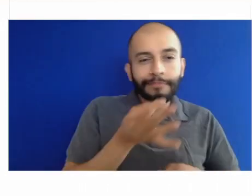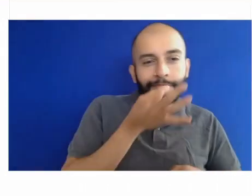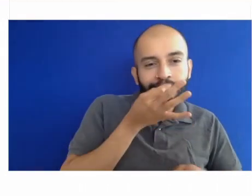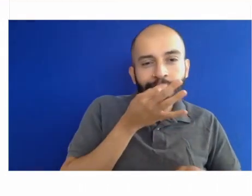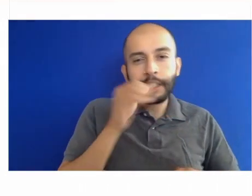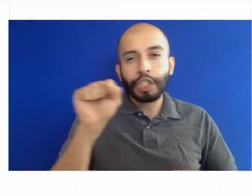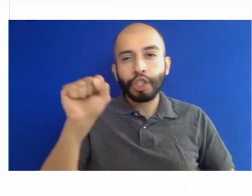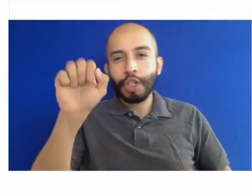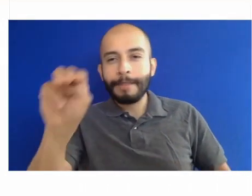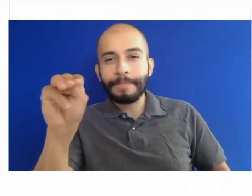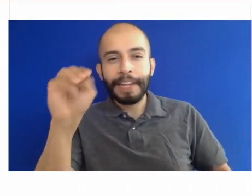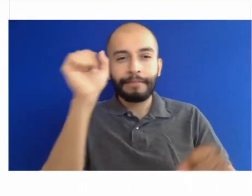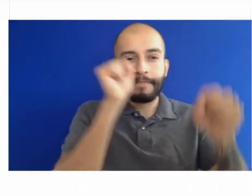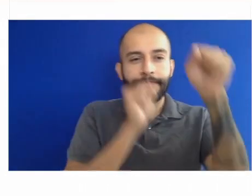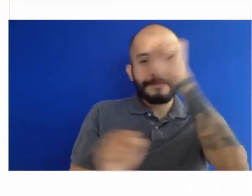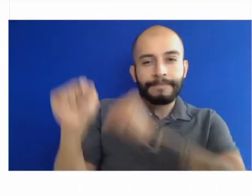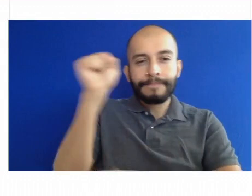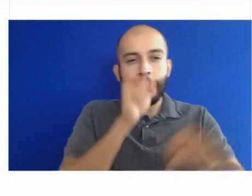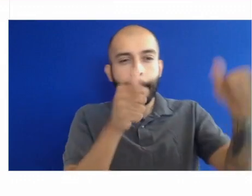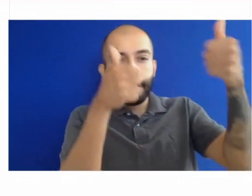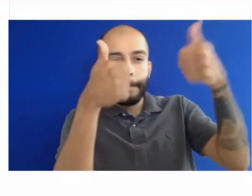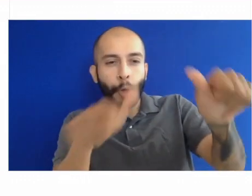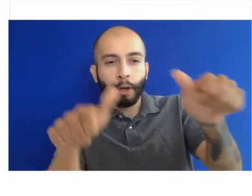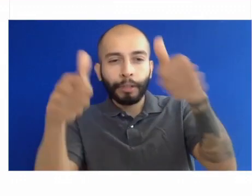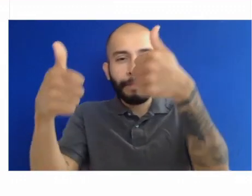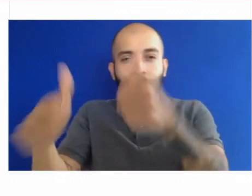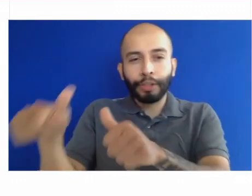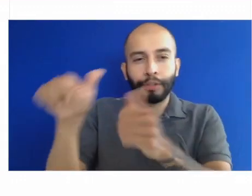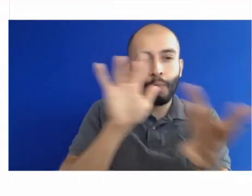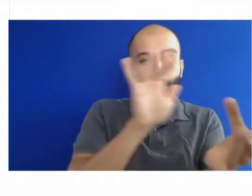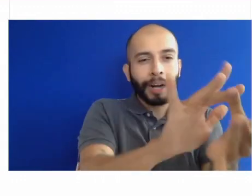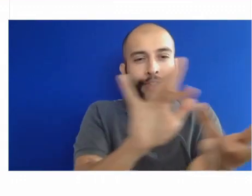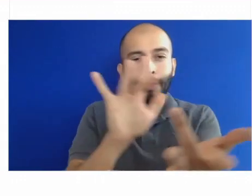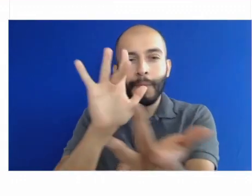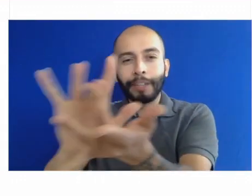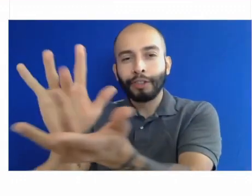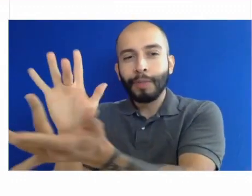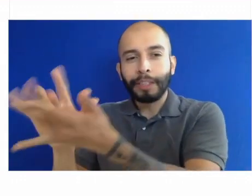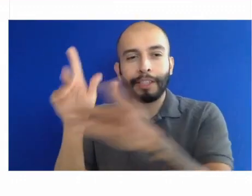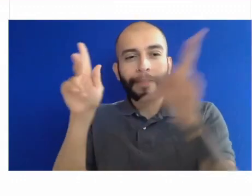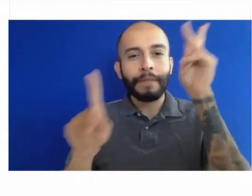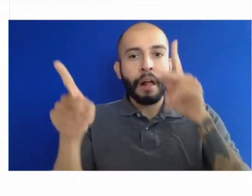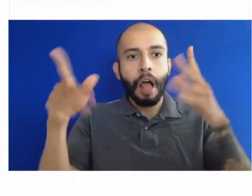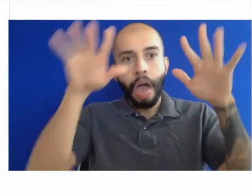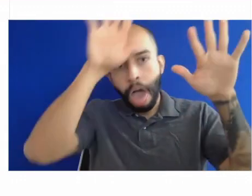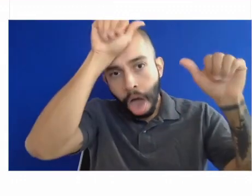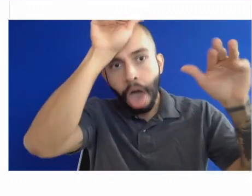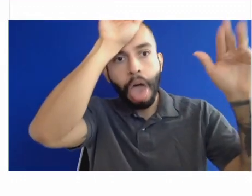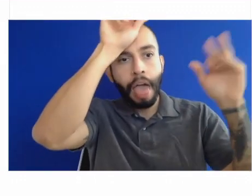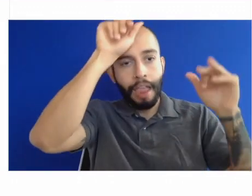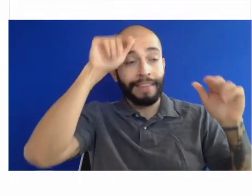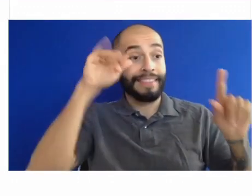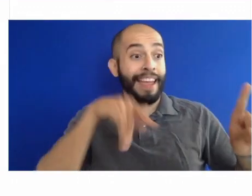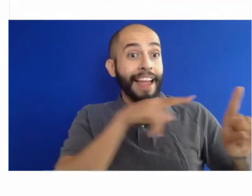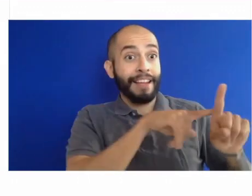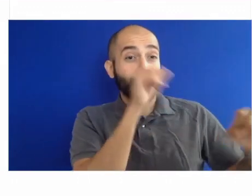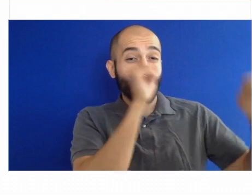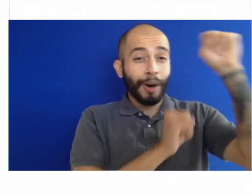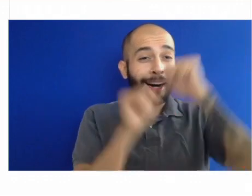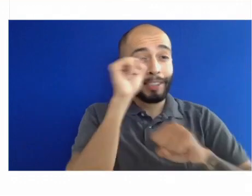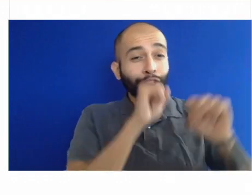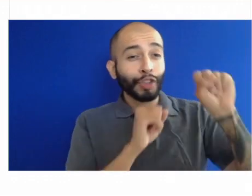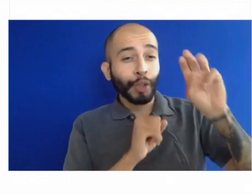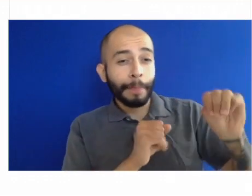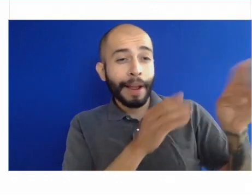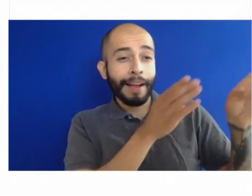that's something that we have not really focused on. We focus more on broadcast. We focus on getting the message out, but we don't focus